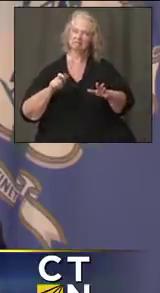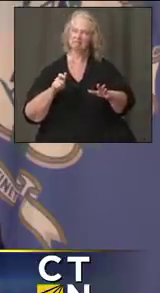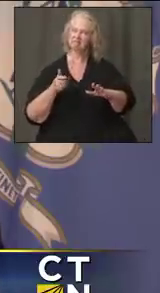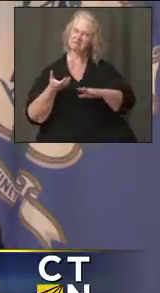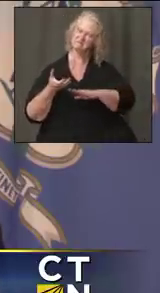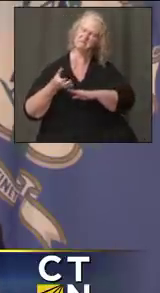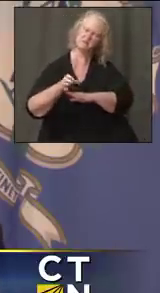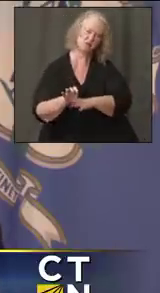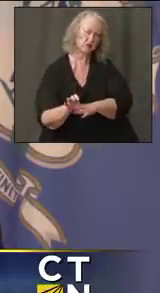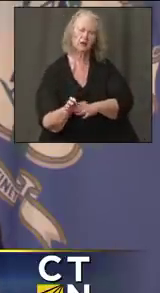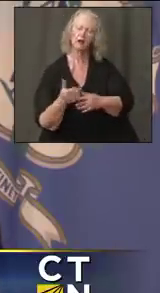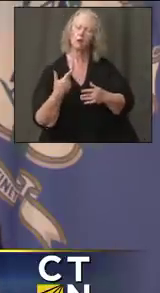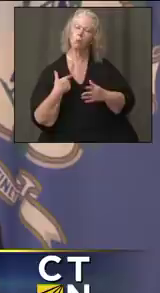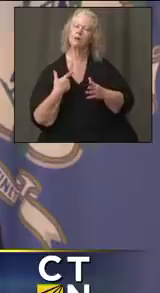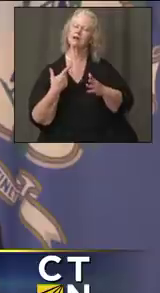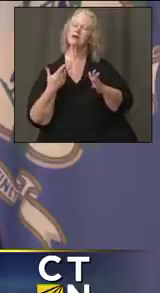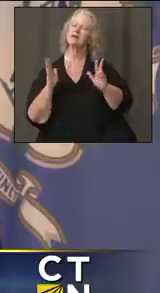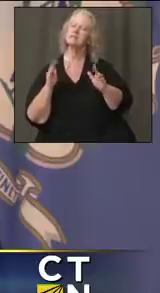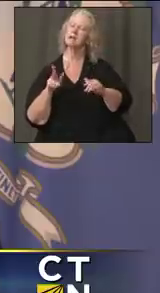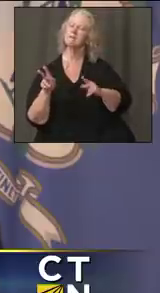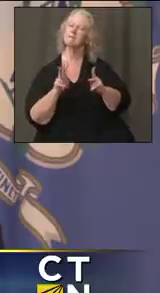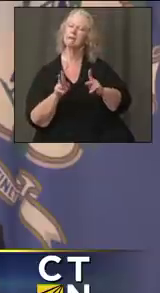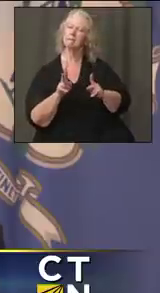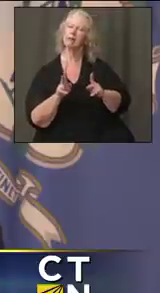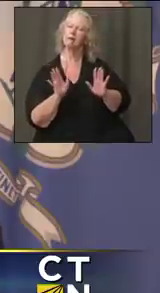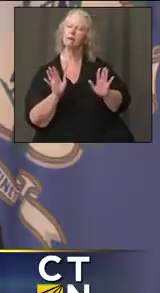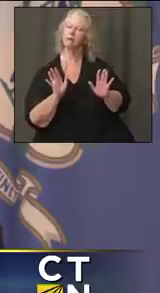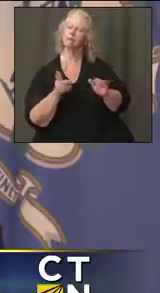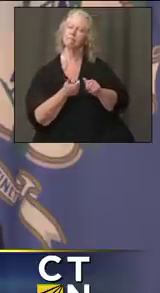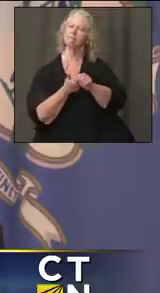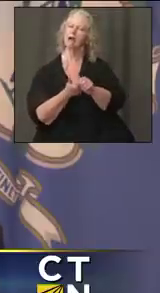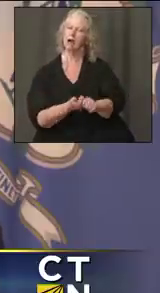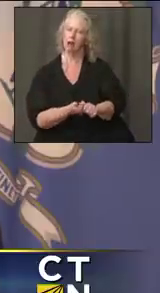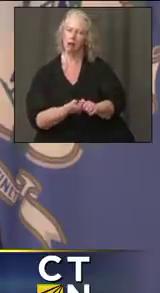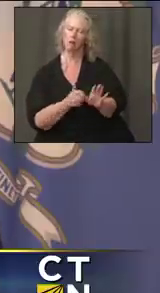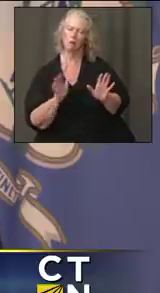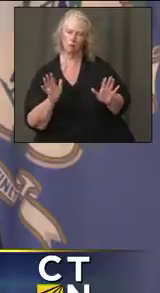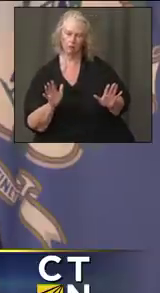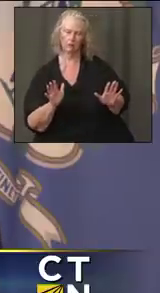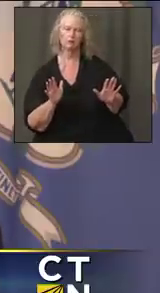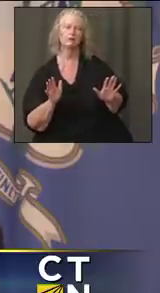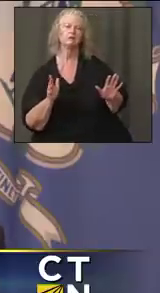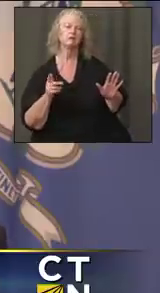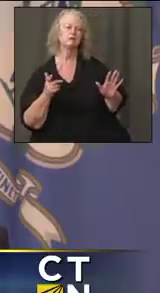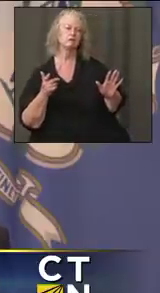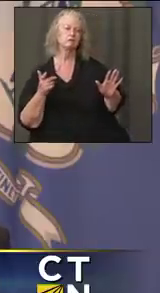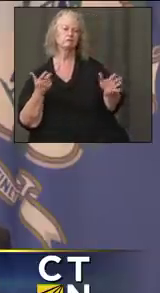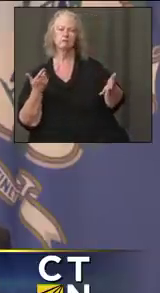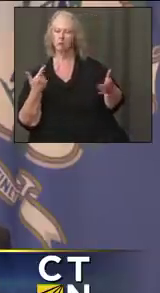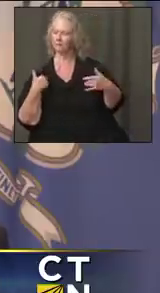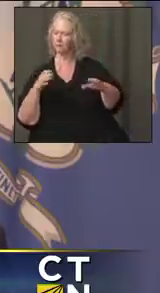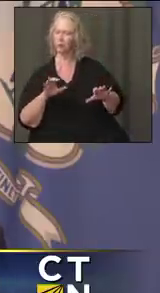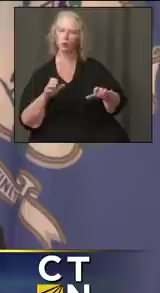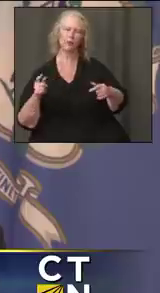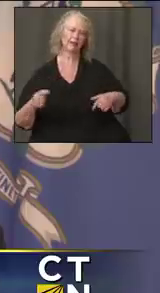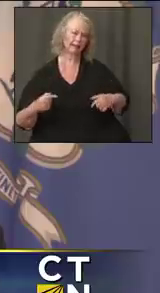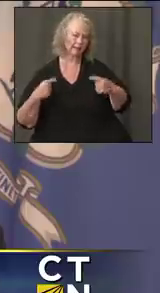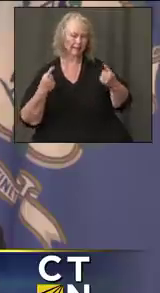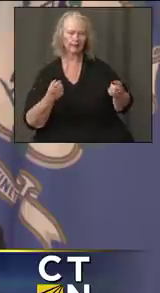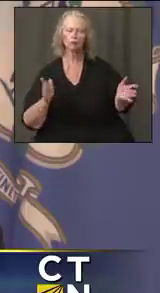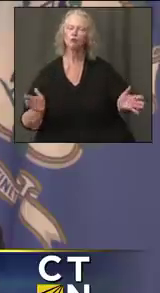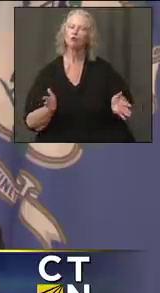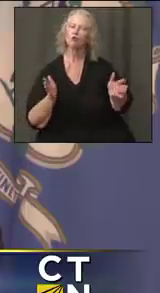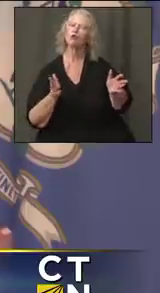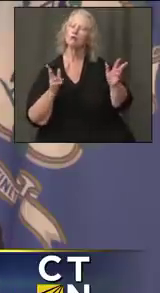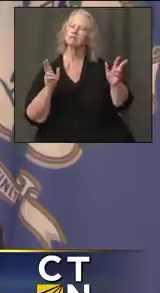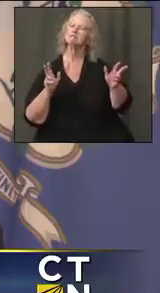with voluntary enforcement, and that's worked pretty well when it came to our safe schools, safe stores, wearing the mask. Connecticut's